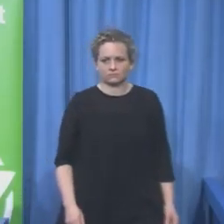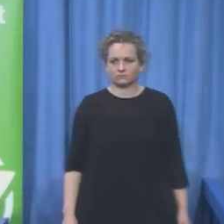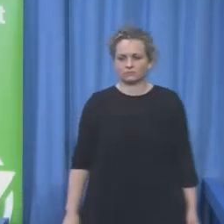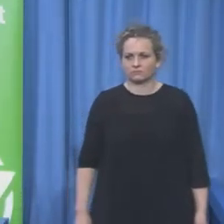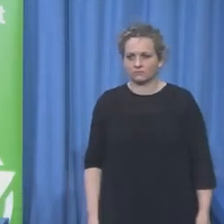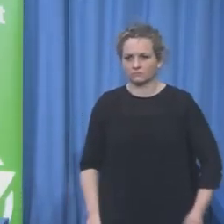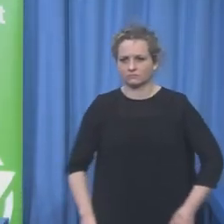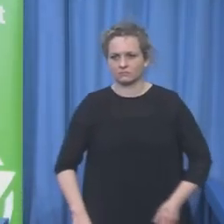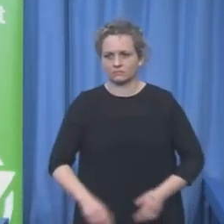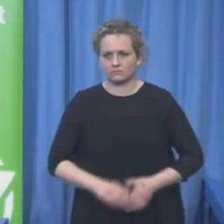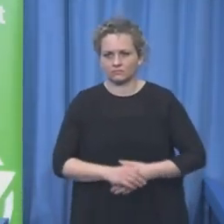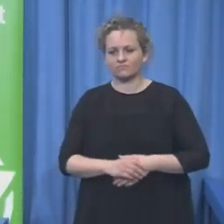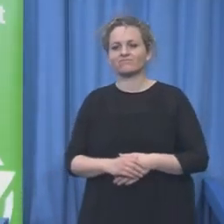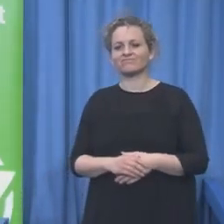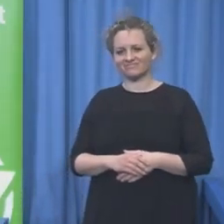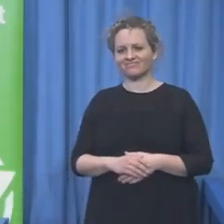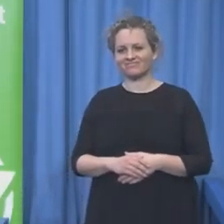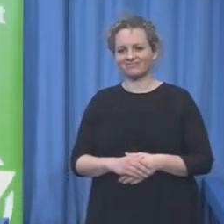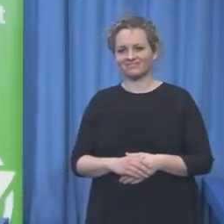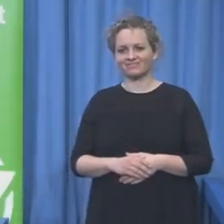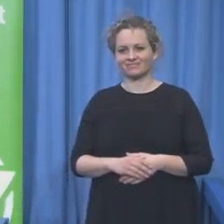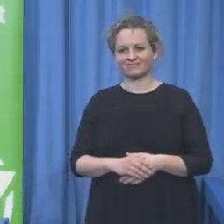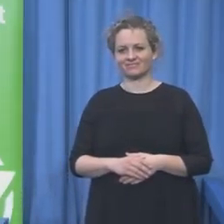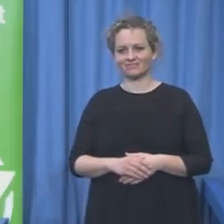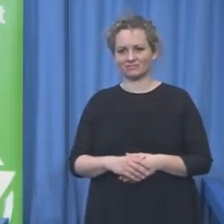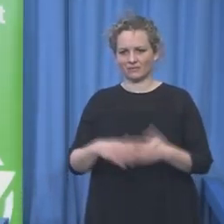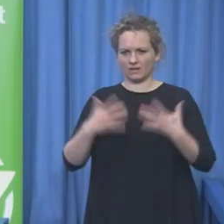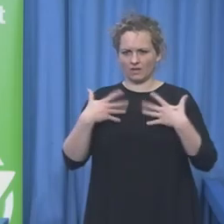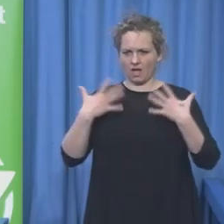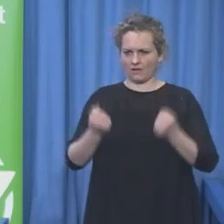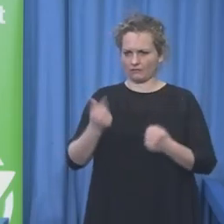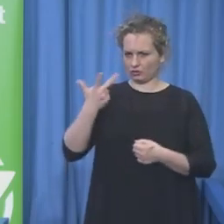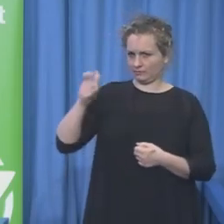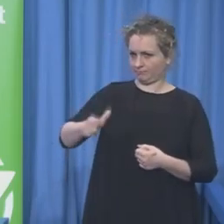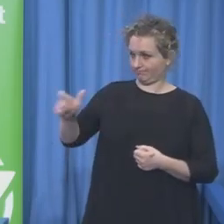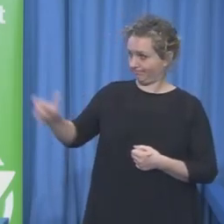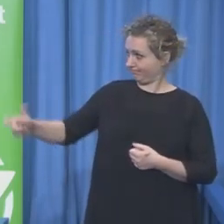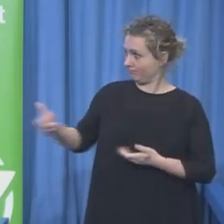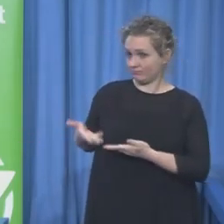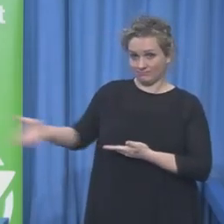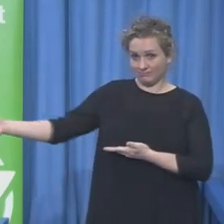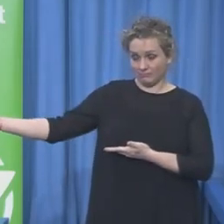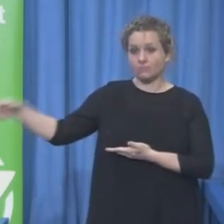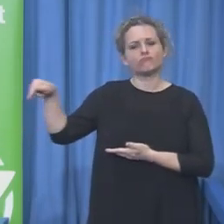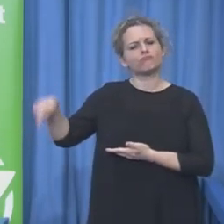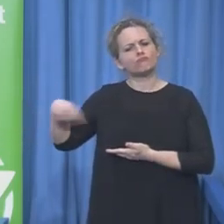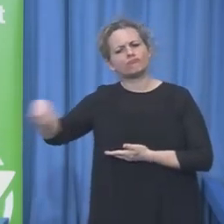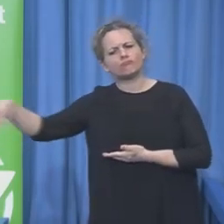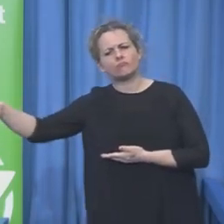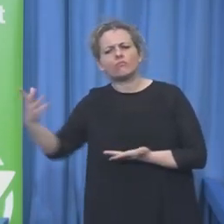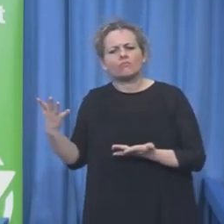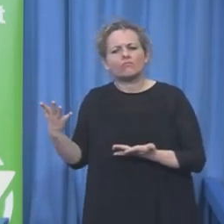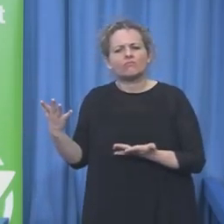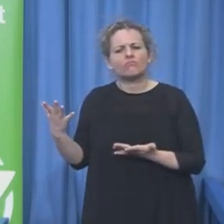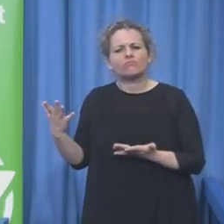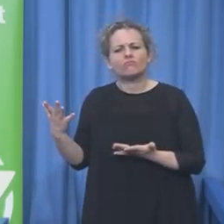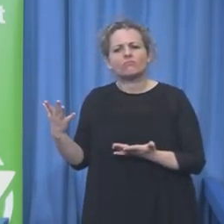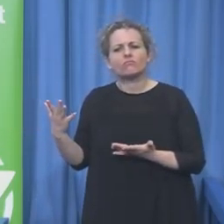So the three of us will be co-presenting together as we go through this. I'll kind of cover more of the past, present,